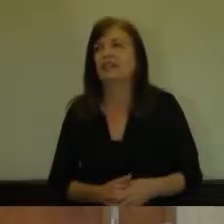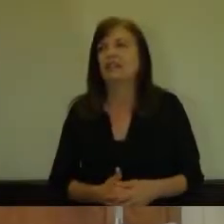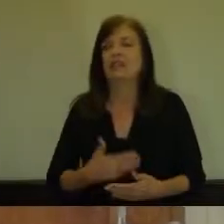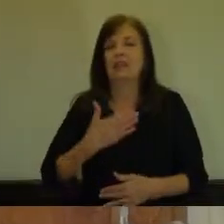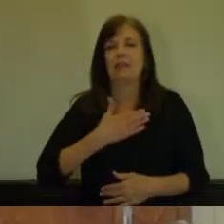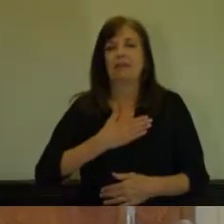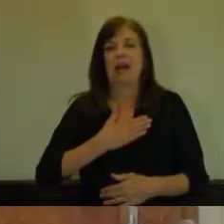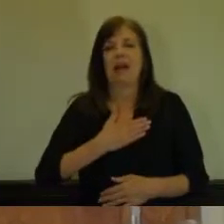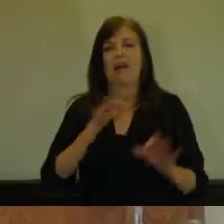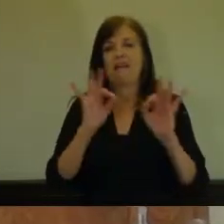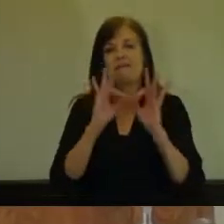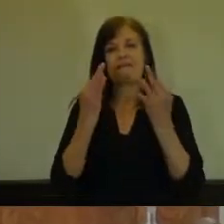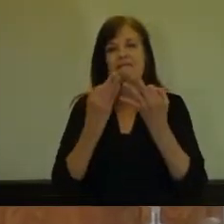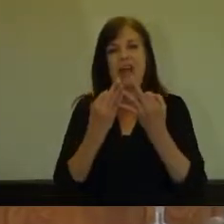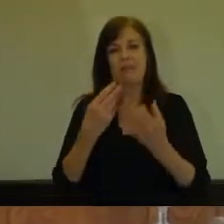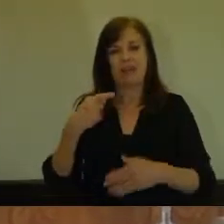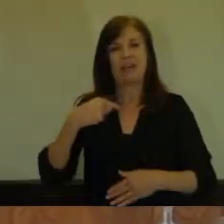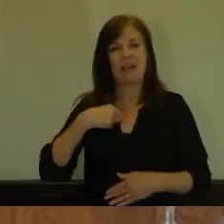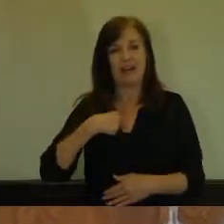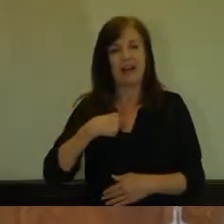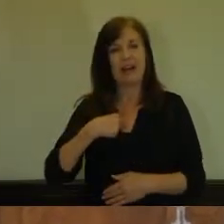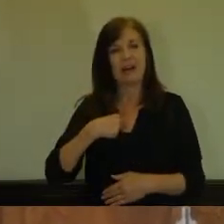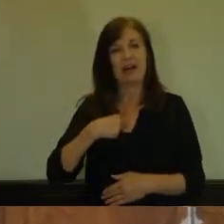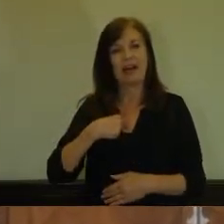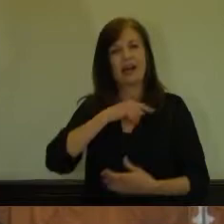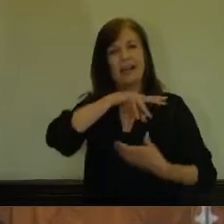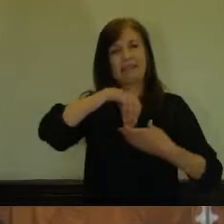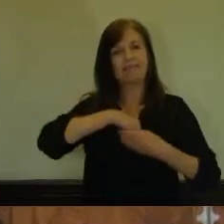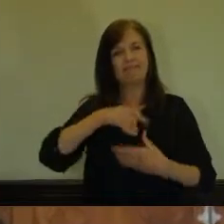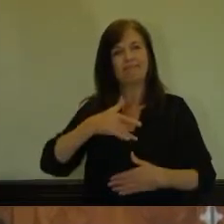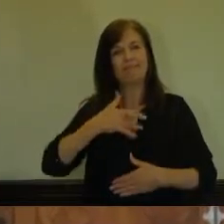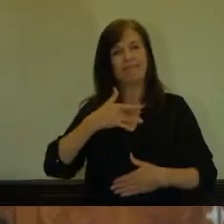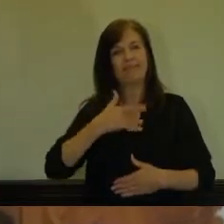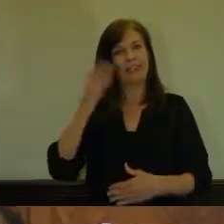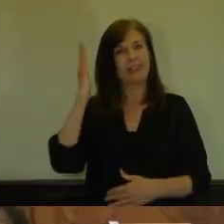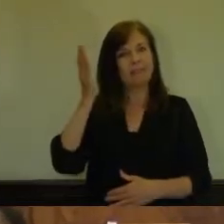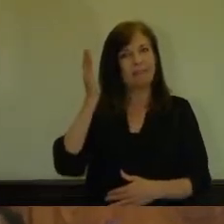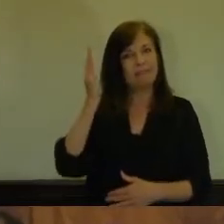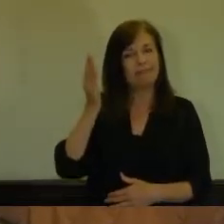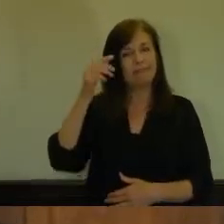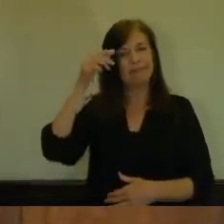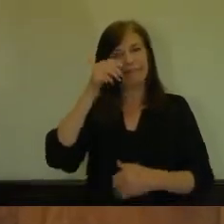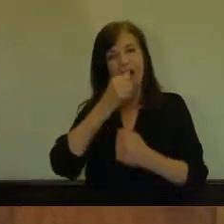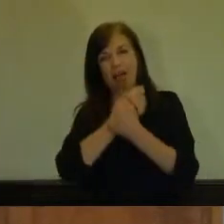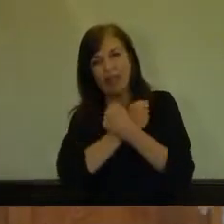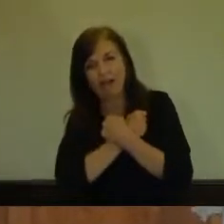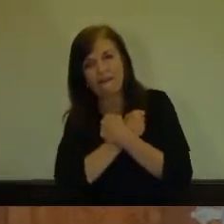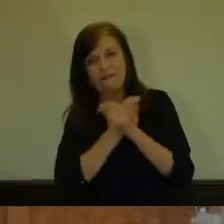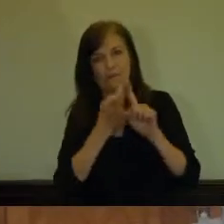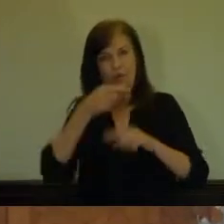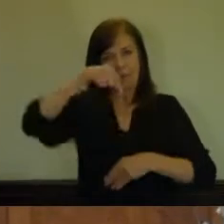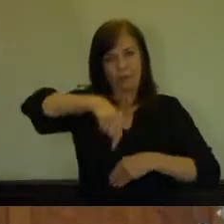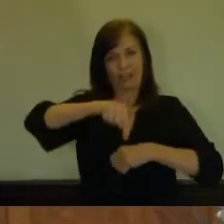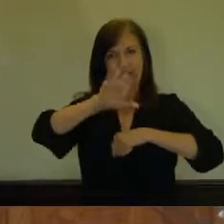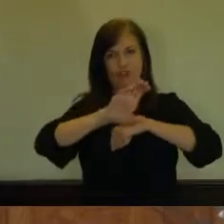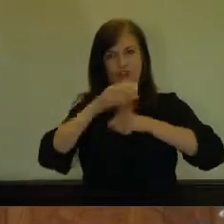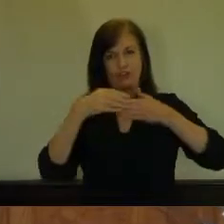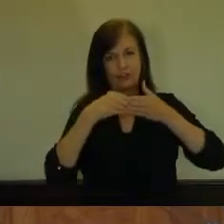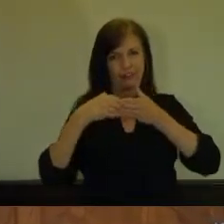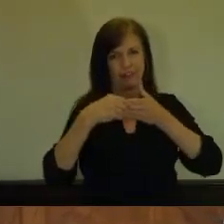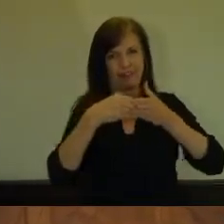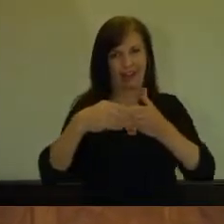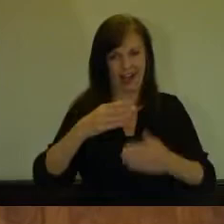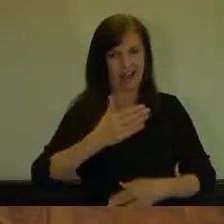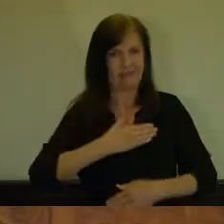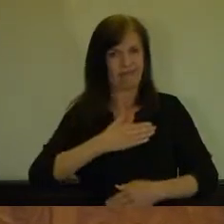My family and I have been guided by the discernment and the love in this church for many